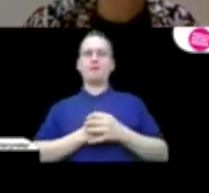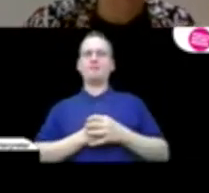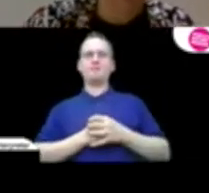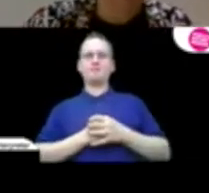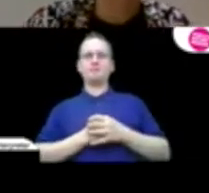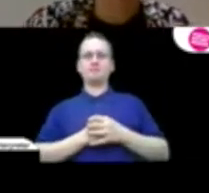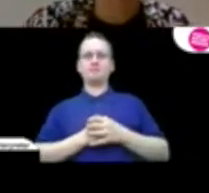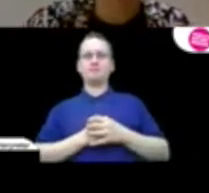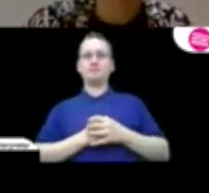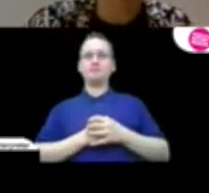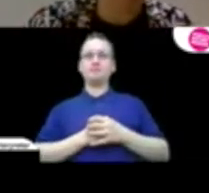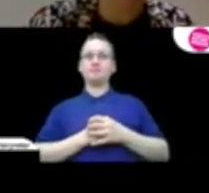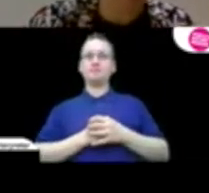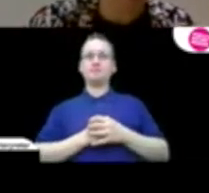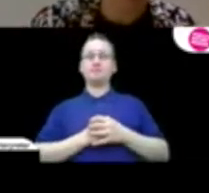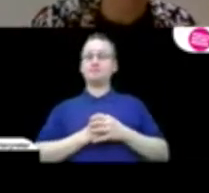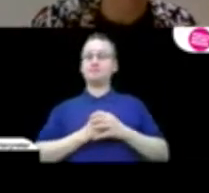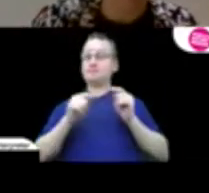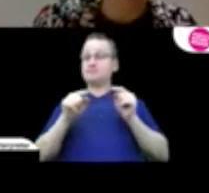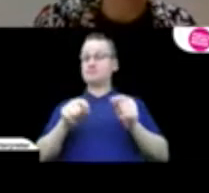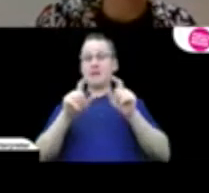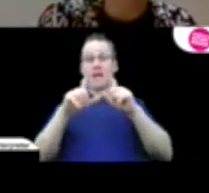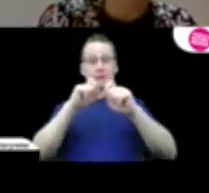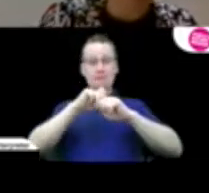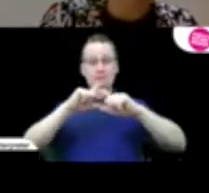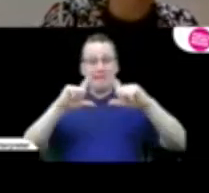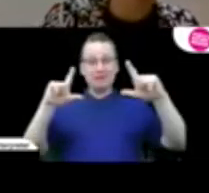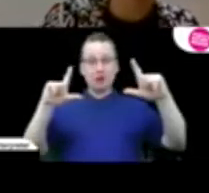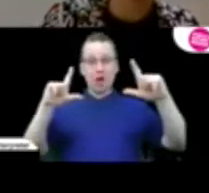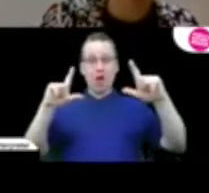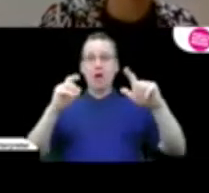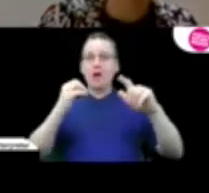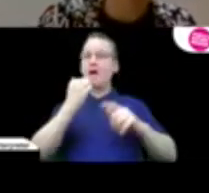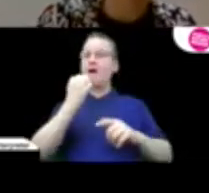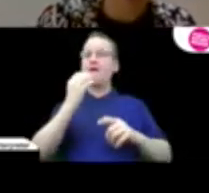The picture we can see here dates from